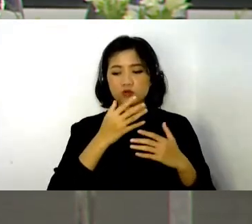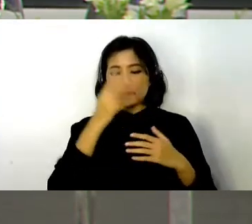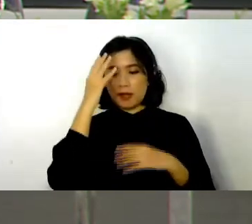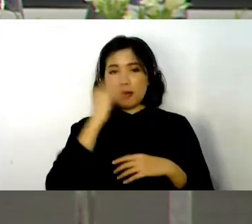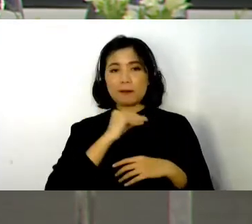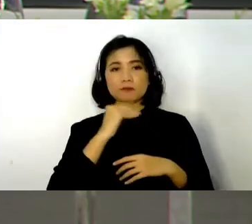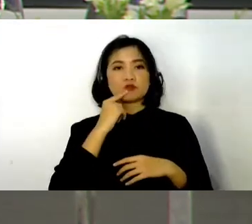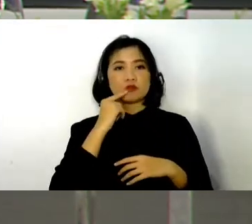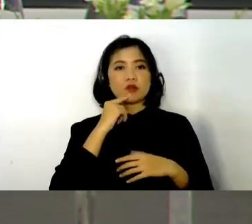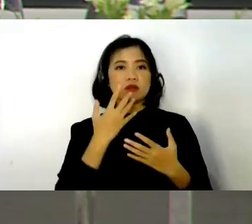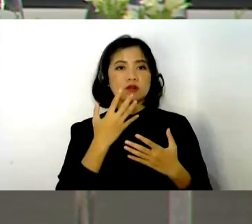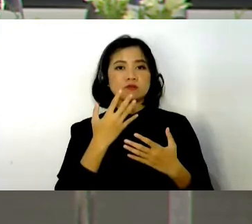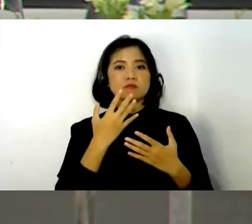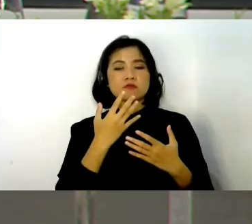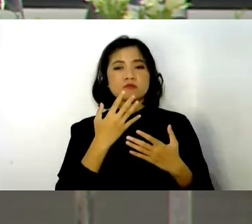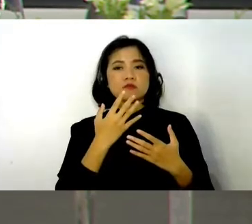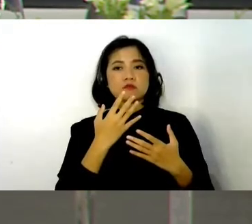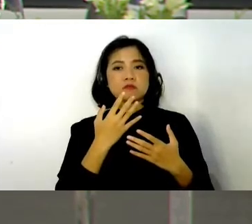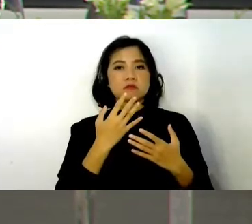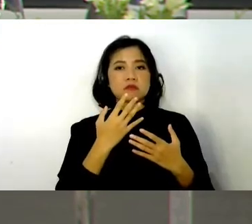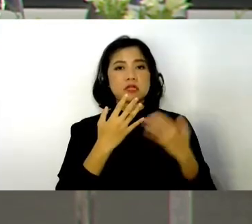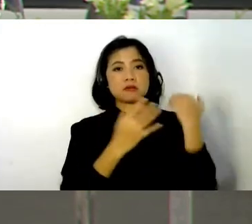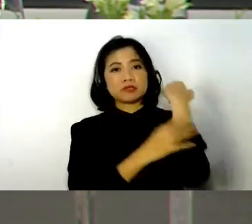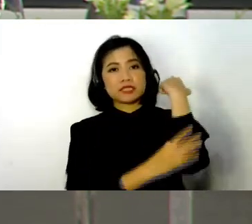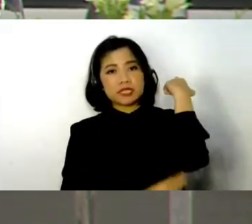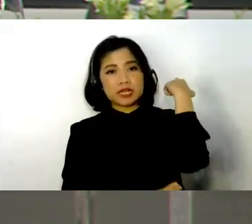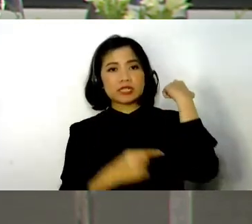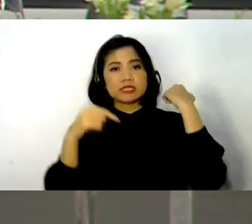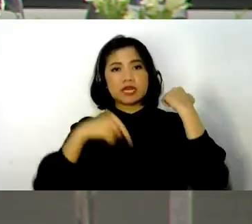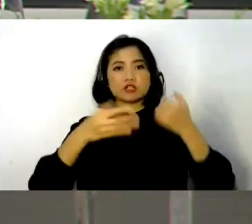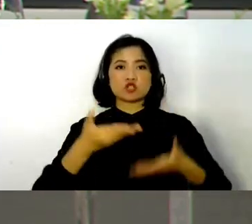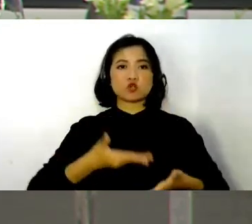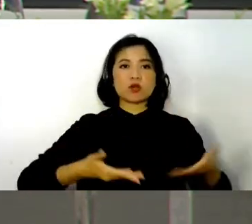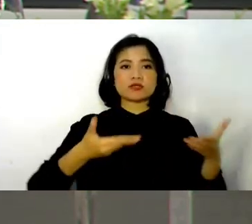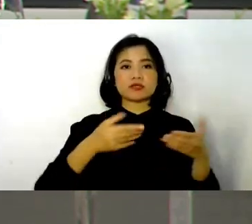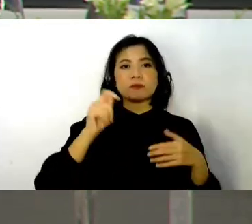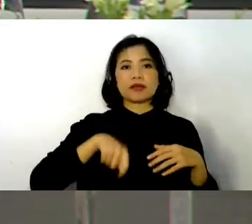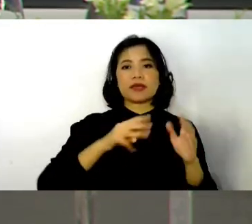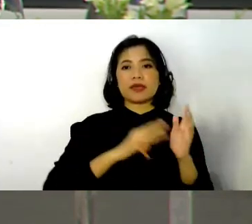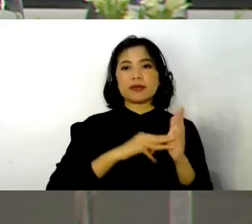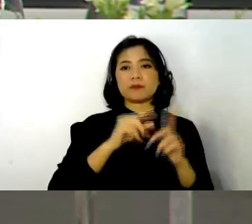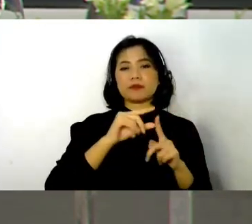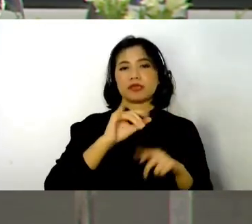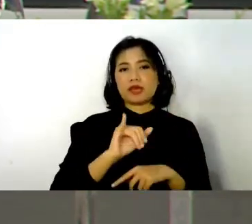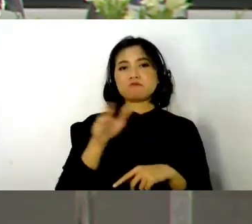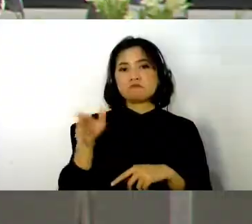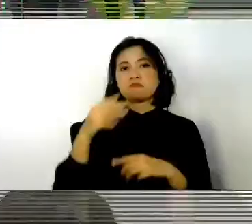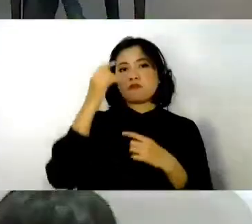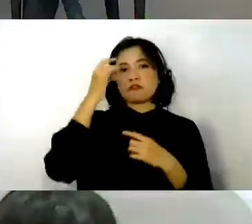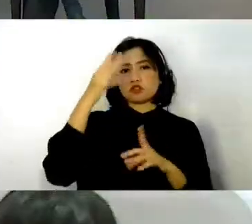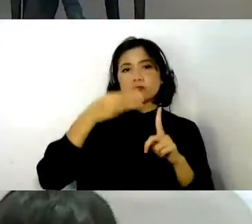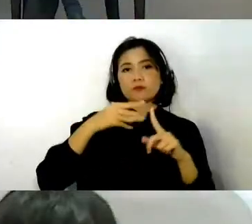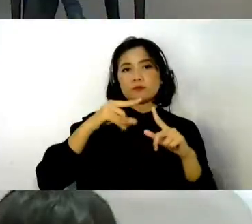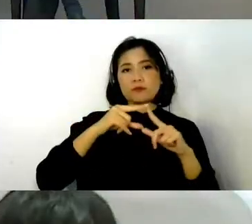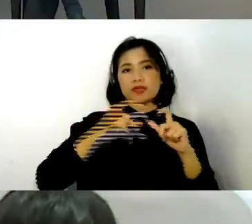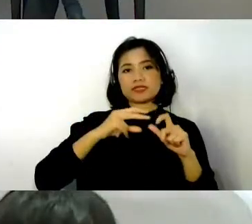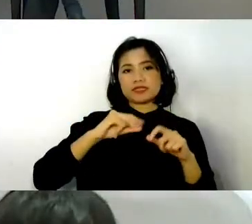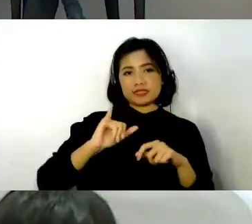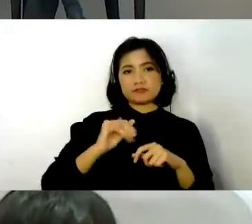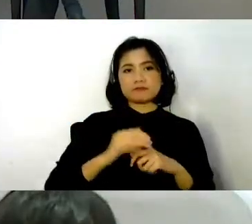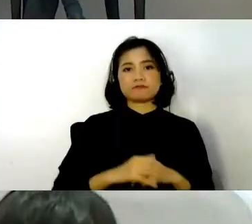side, we are happy because tax revenue will be increasing. But on the other side, on the spending issue, the subsidy will be rising